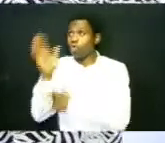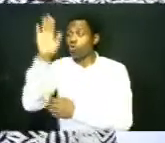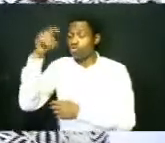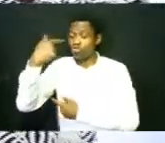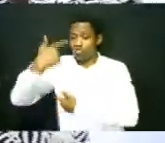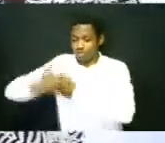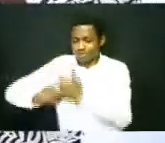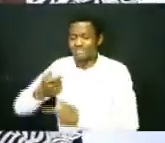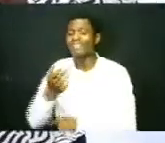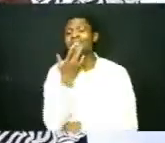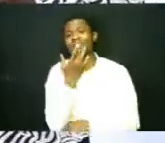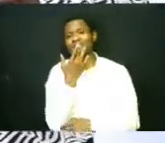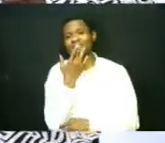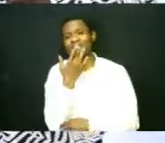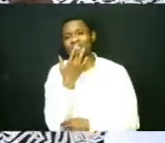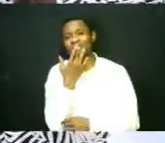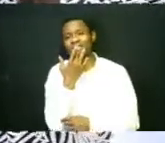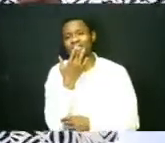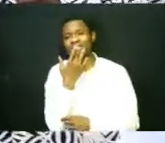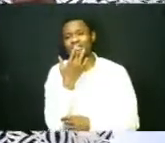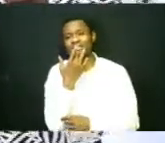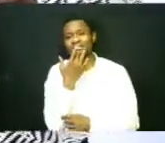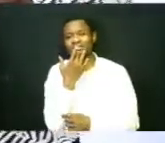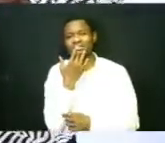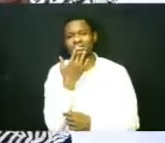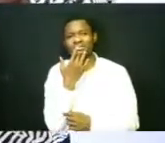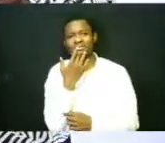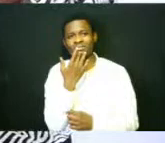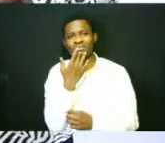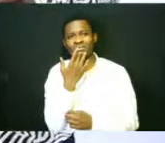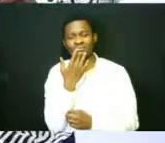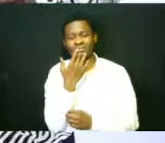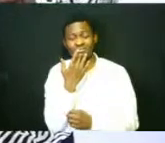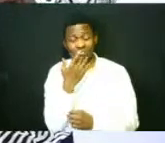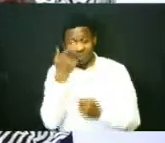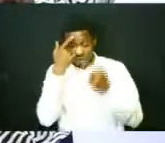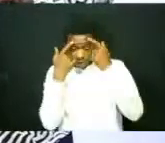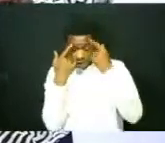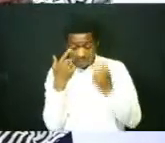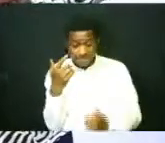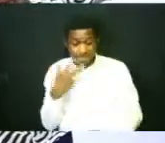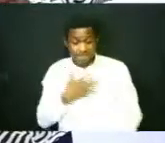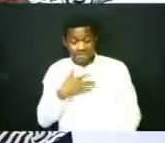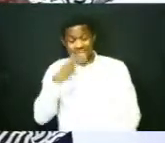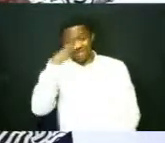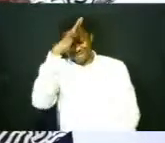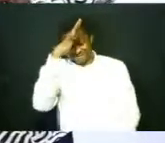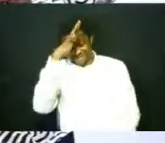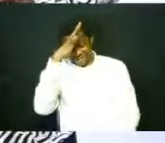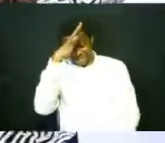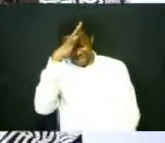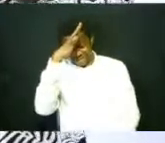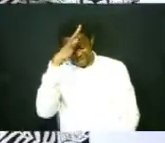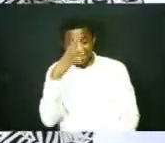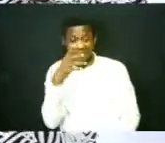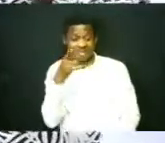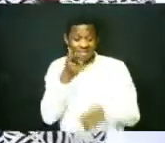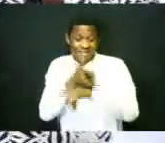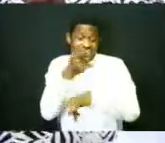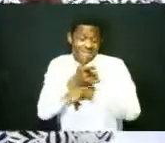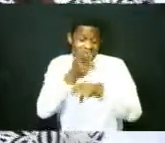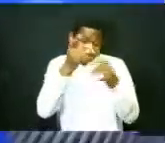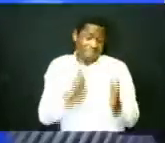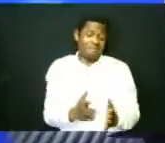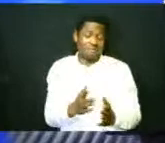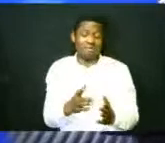Because for a drunkard to impregnate the daughter of a fetish priest, and out of